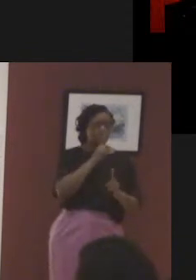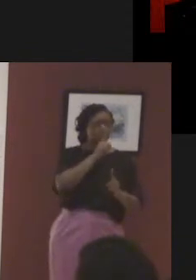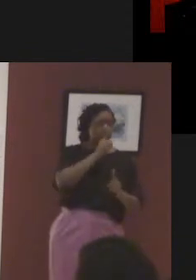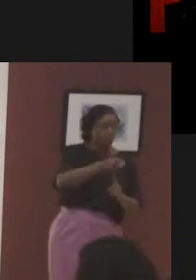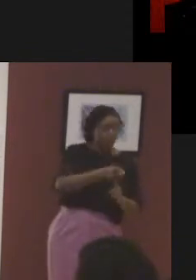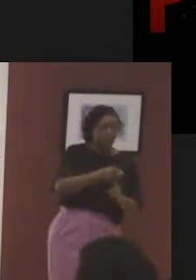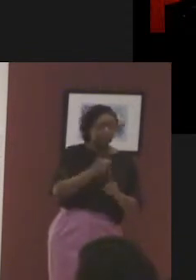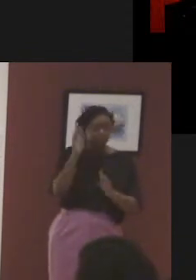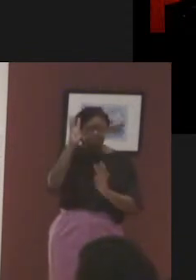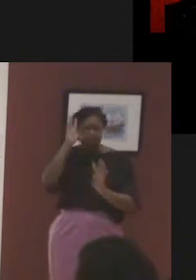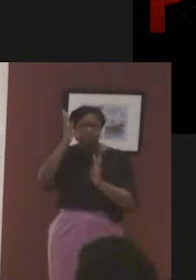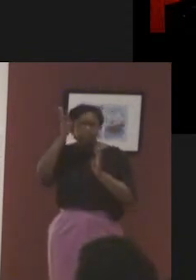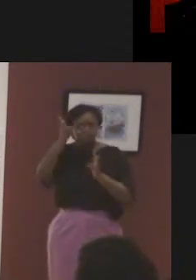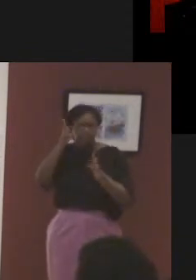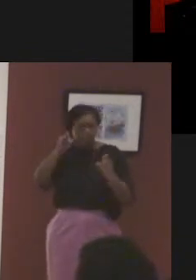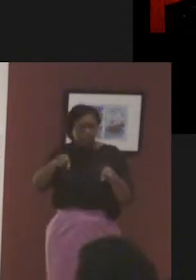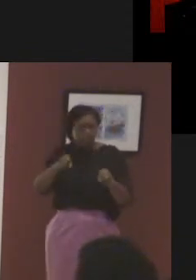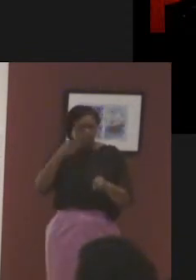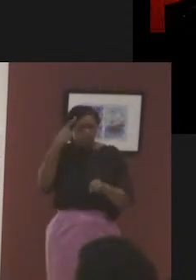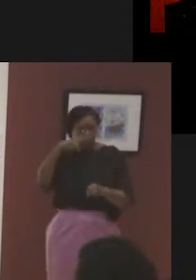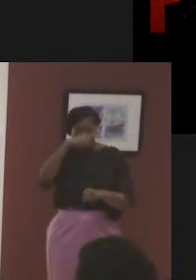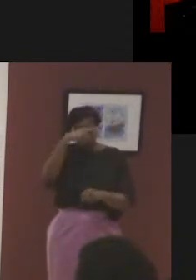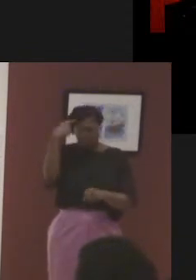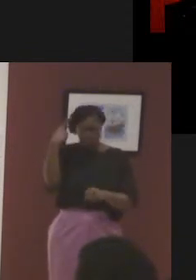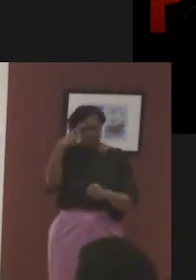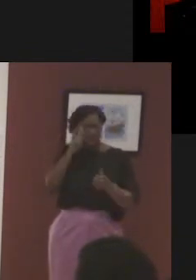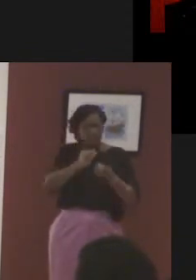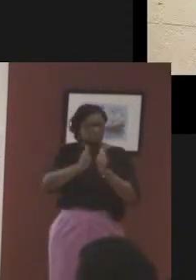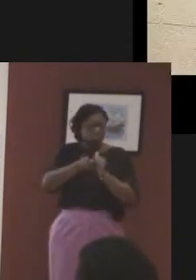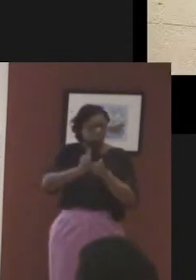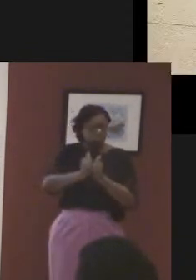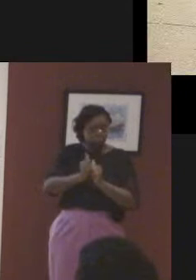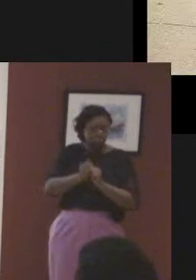imagined possibilities of Black athleticism.